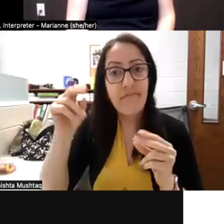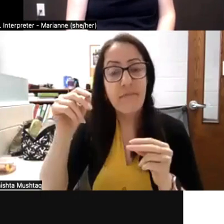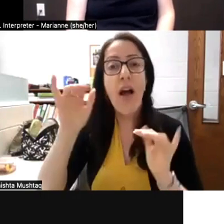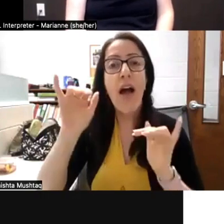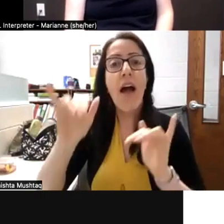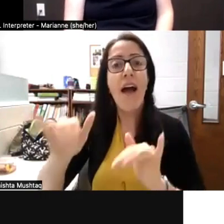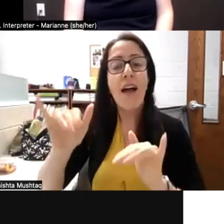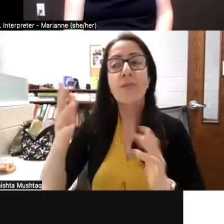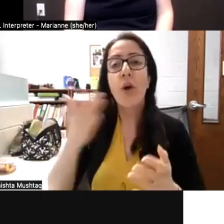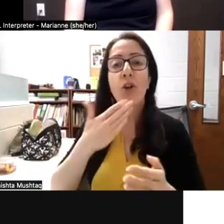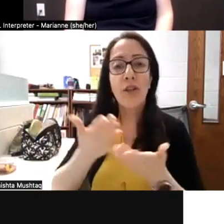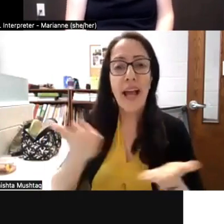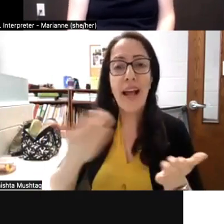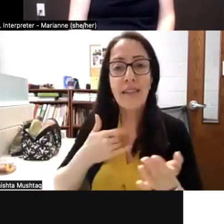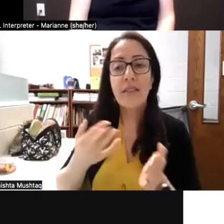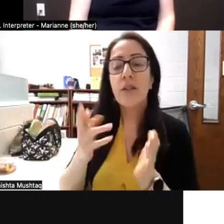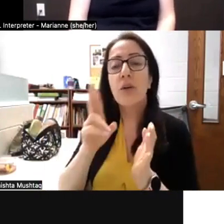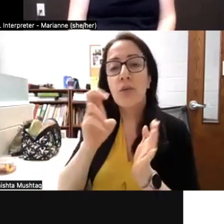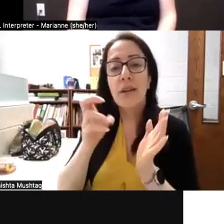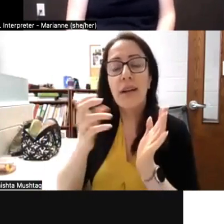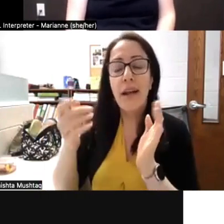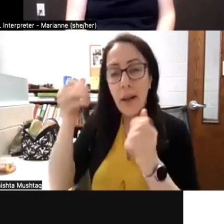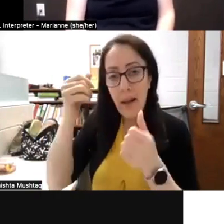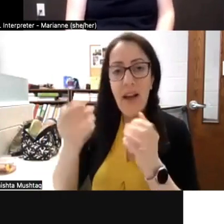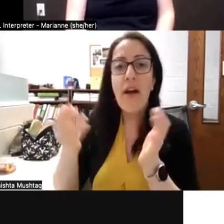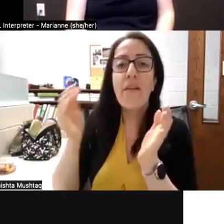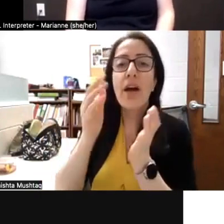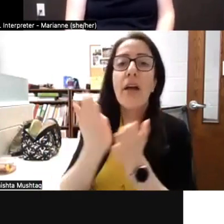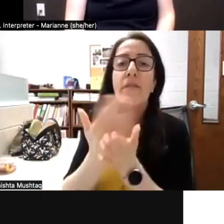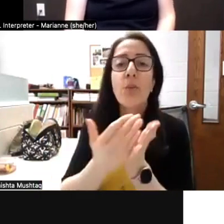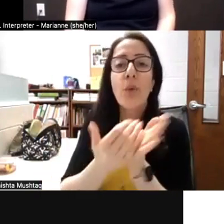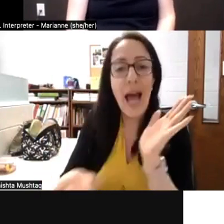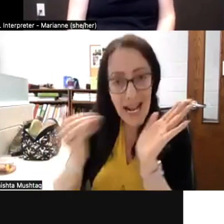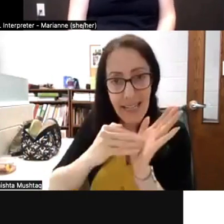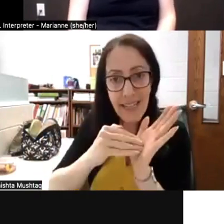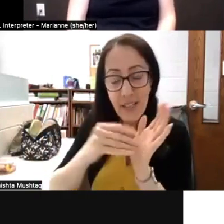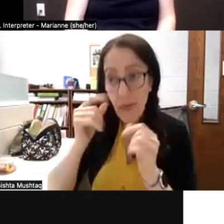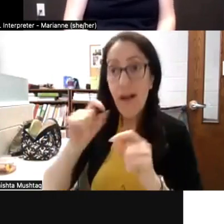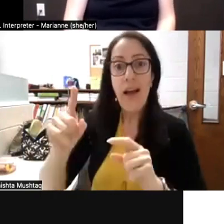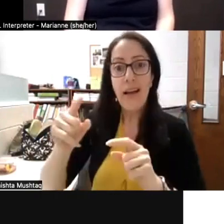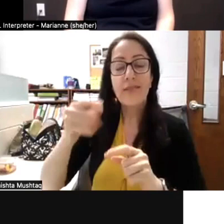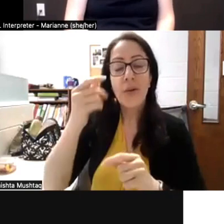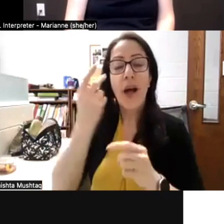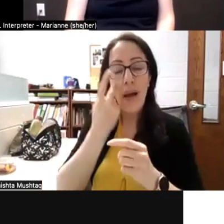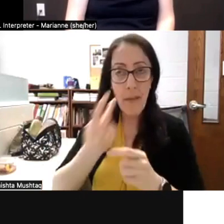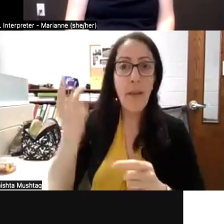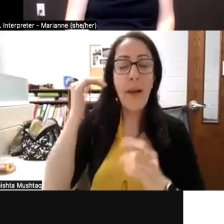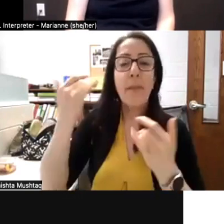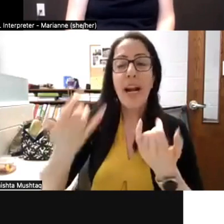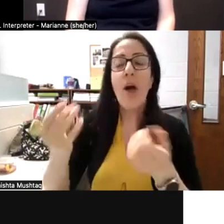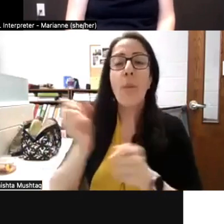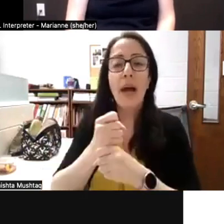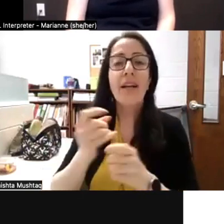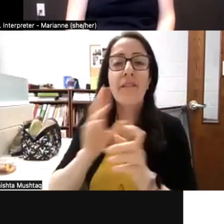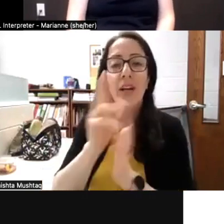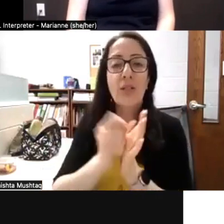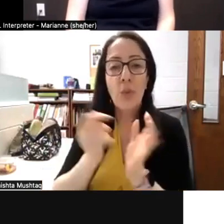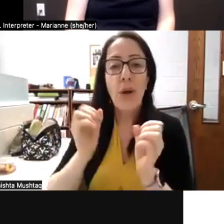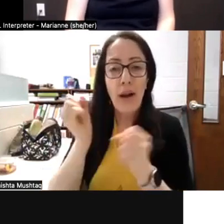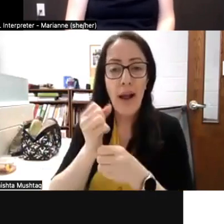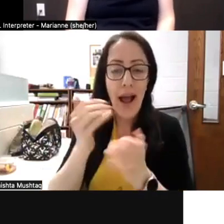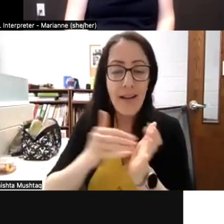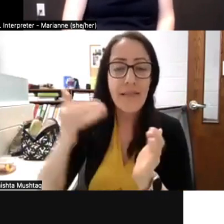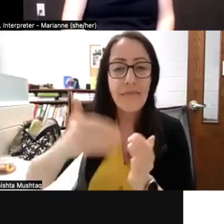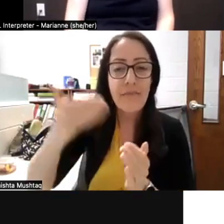like, don't you remember you have this video? So I think what they need is a lot more